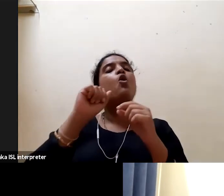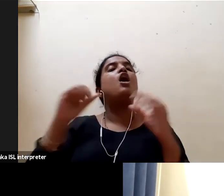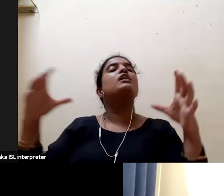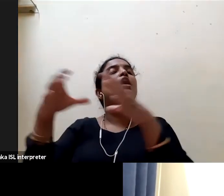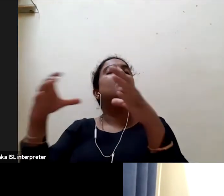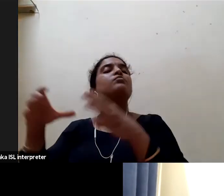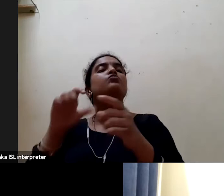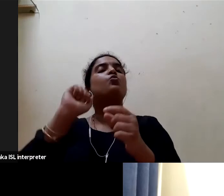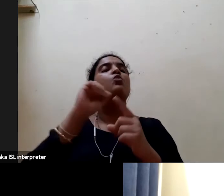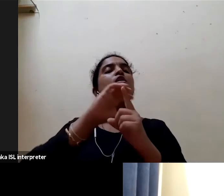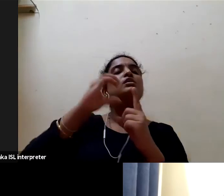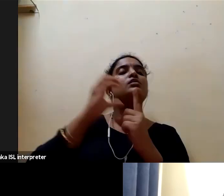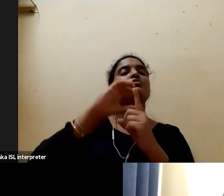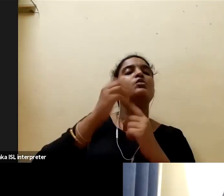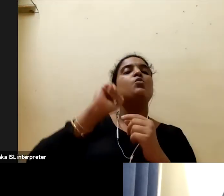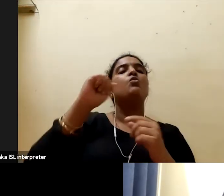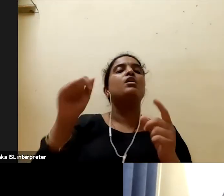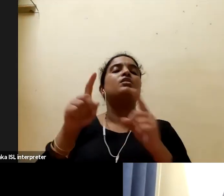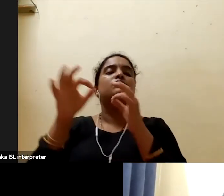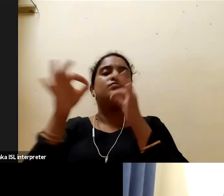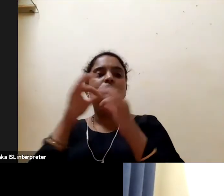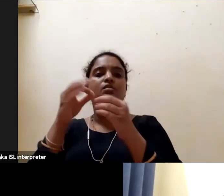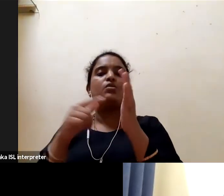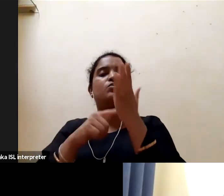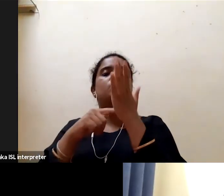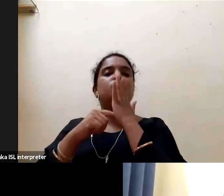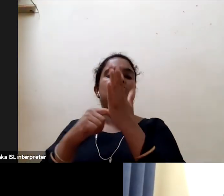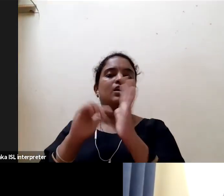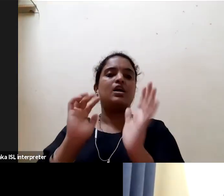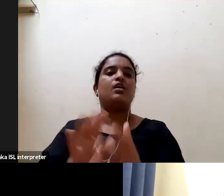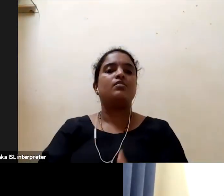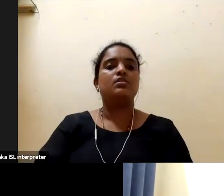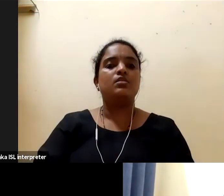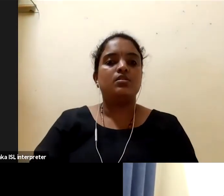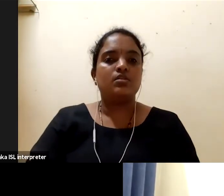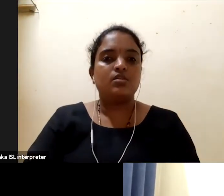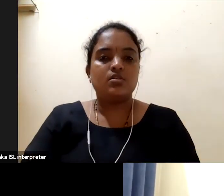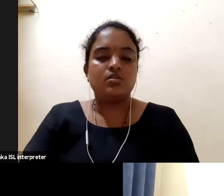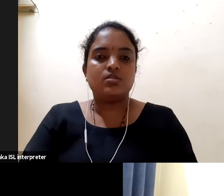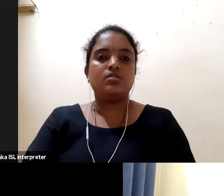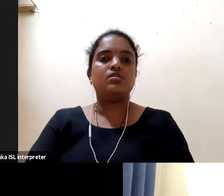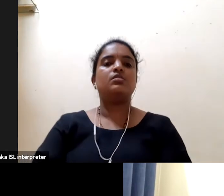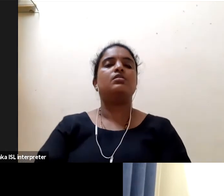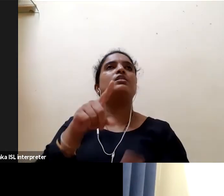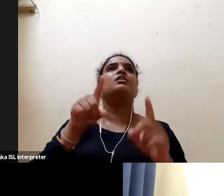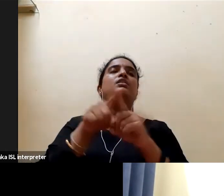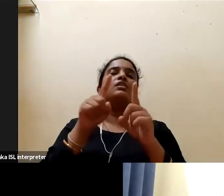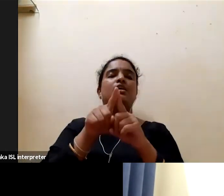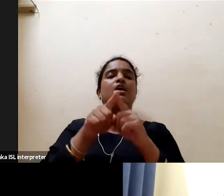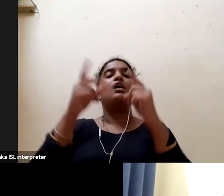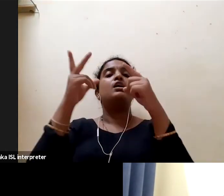like with their own nuances, which she showcases beautifully. That's one Indian blog I like.